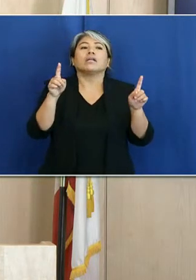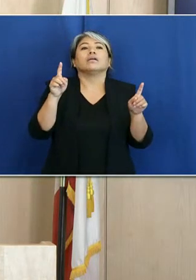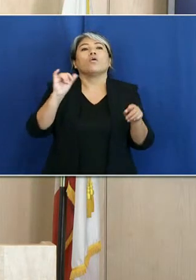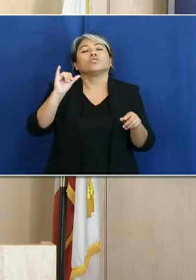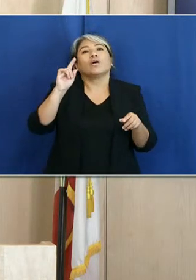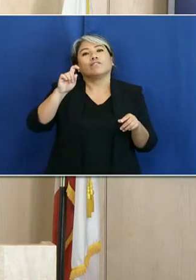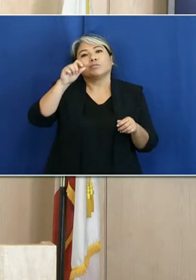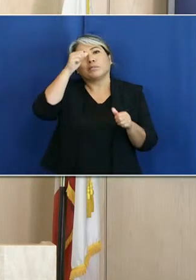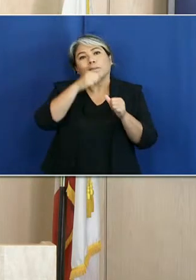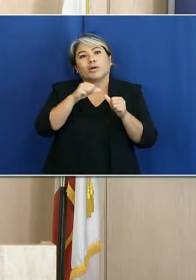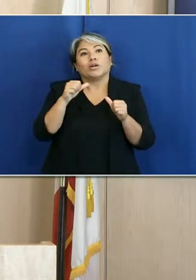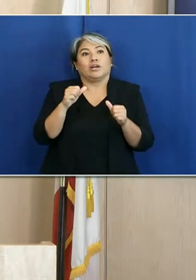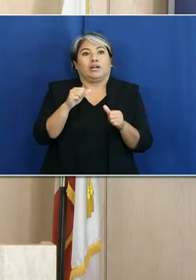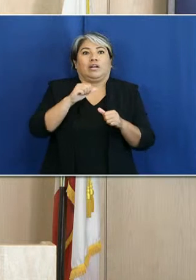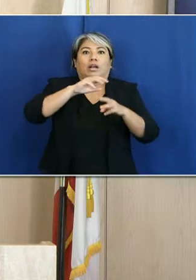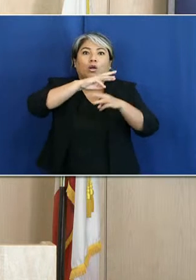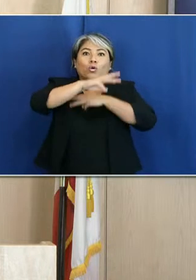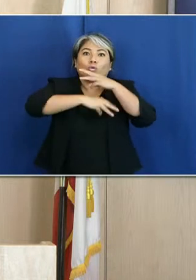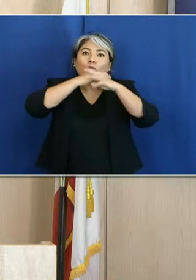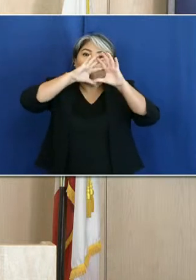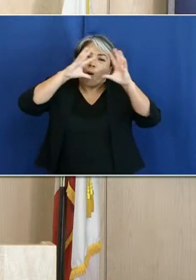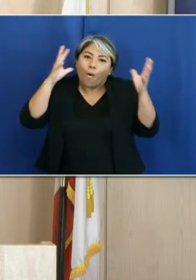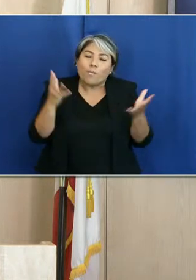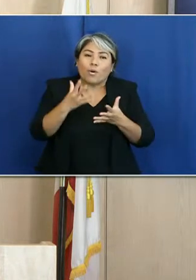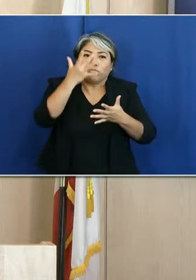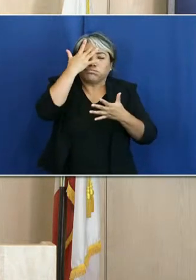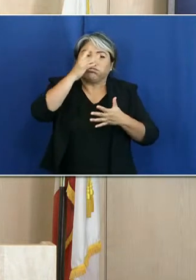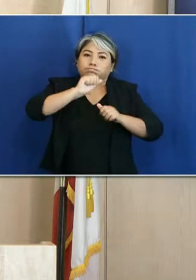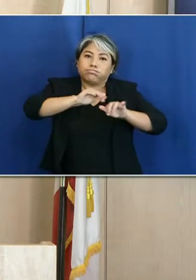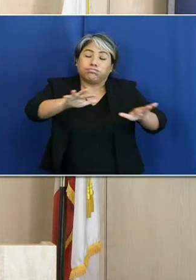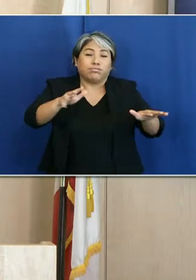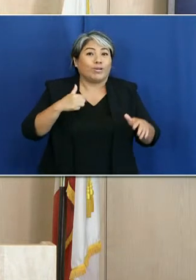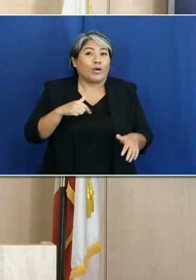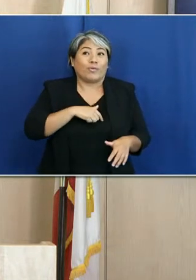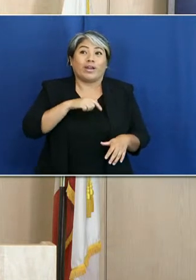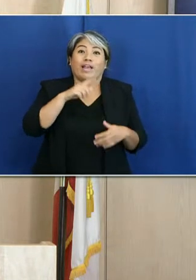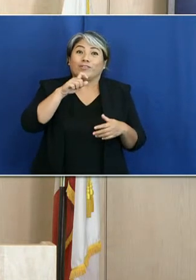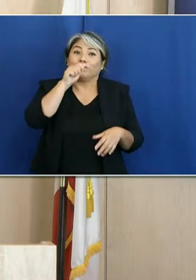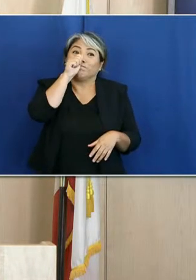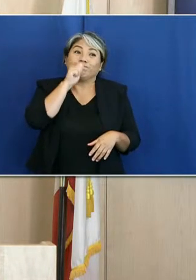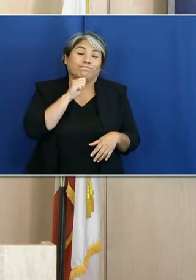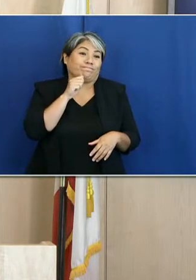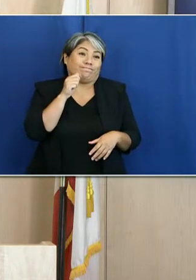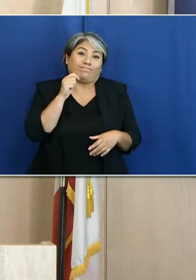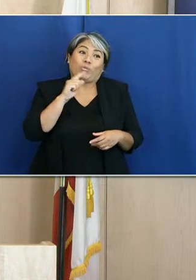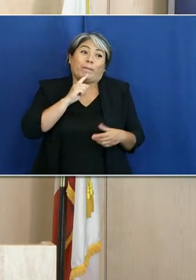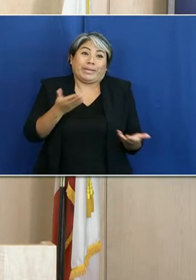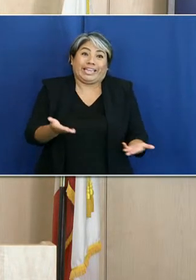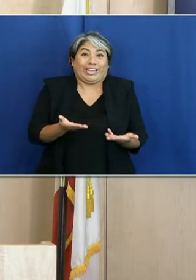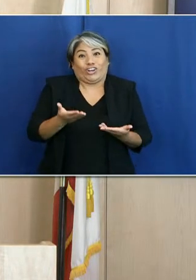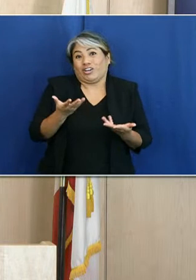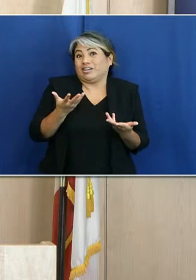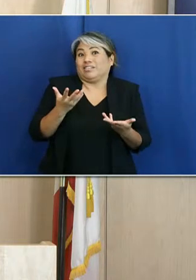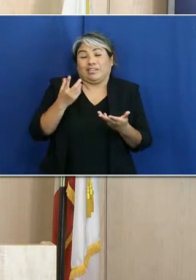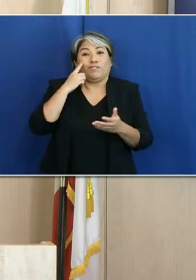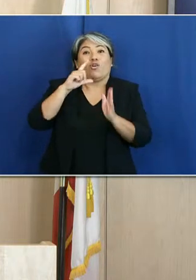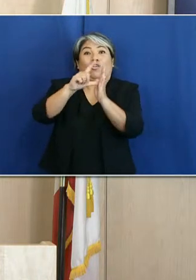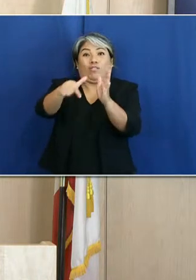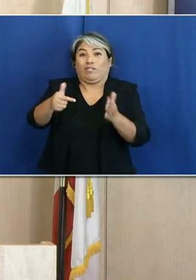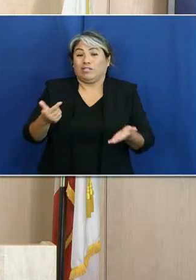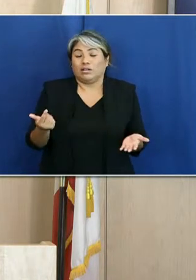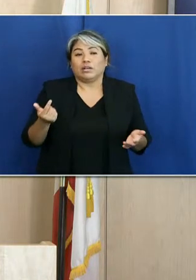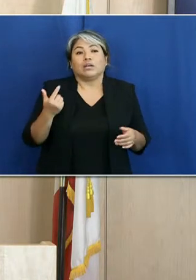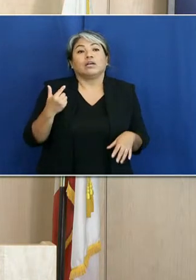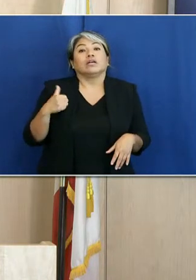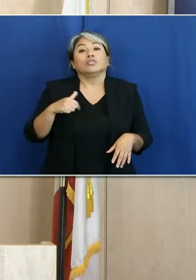a global public health pandemic, this is going to be the state we're in for a while. And so I think, avoiding the mindset of we crossed a